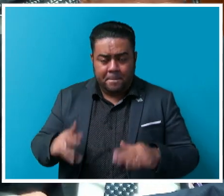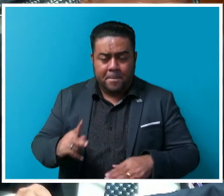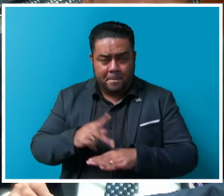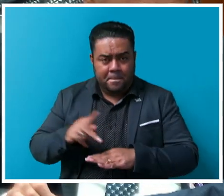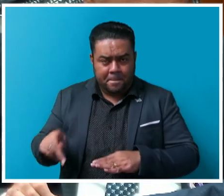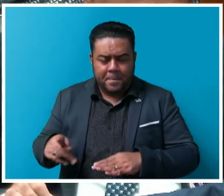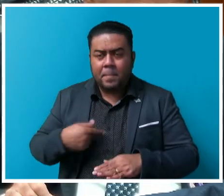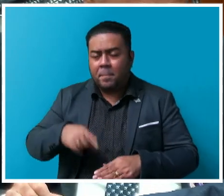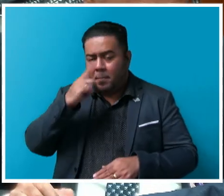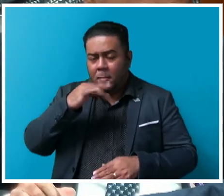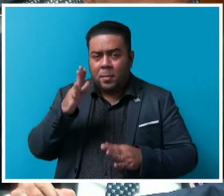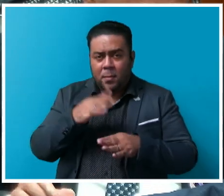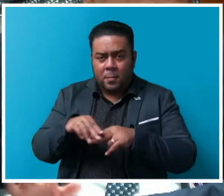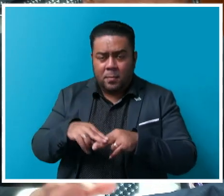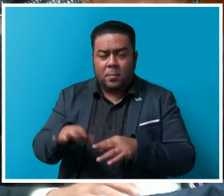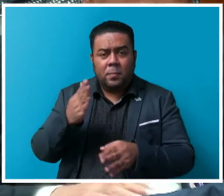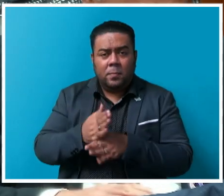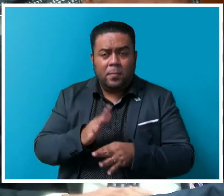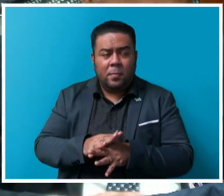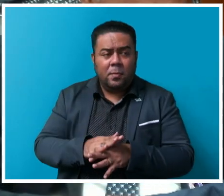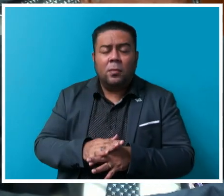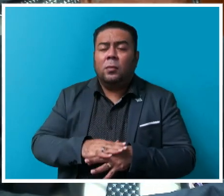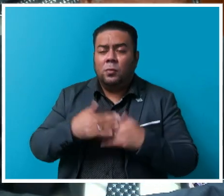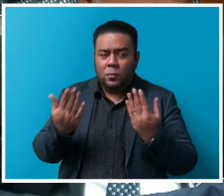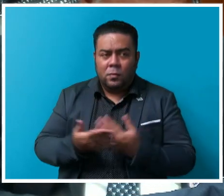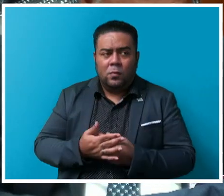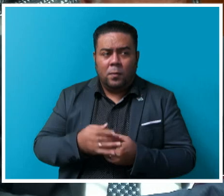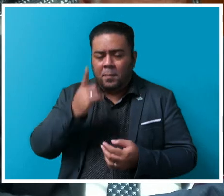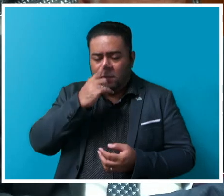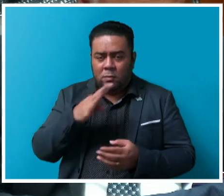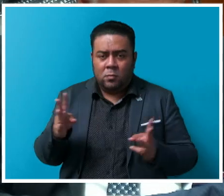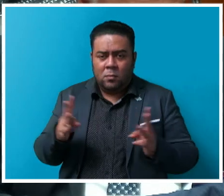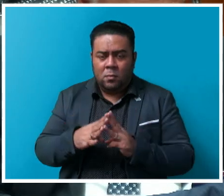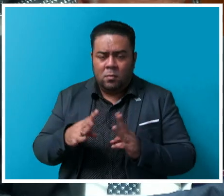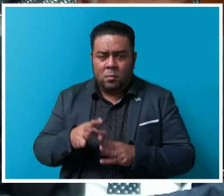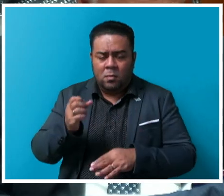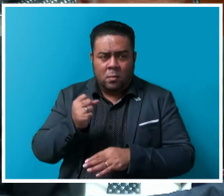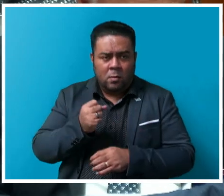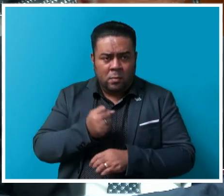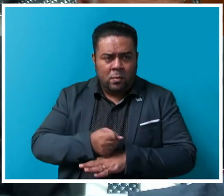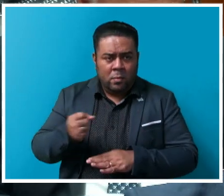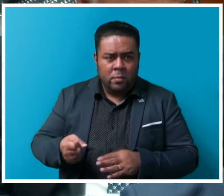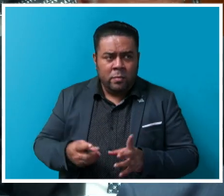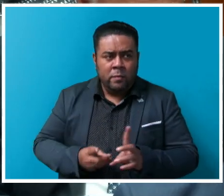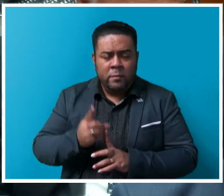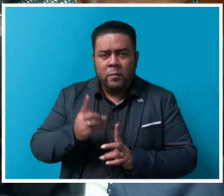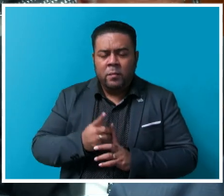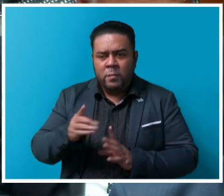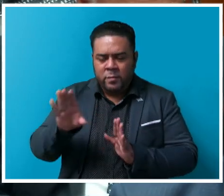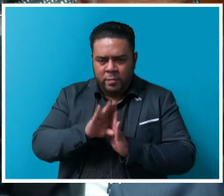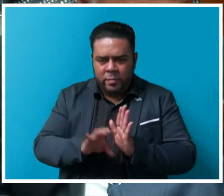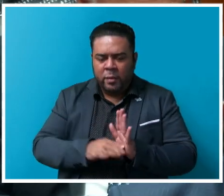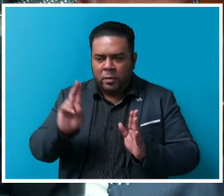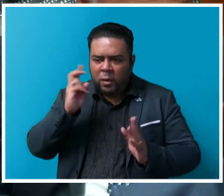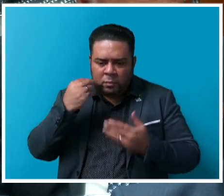Fiji will work together with the People's Coalition to develop a constitution that reflects the will of the